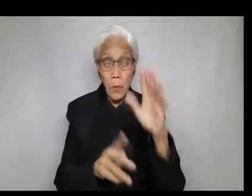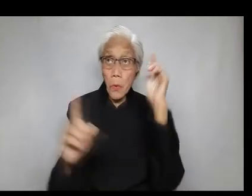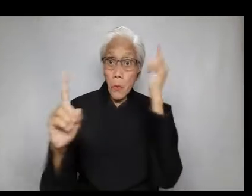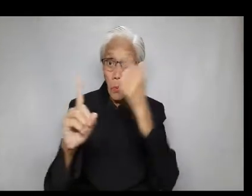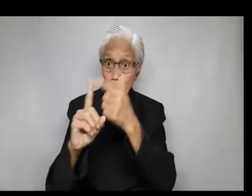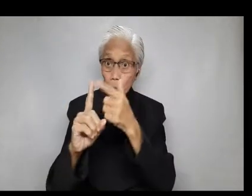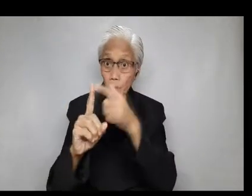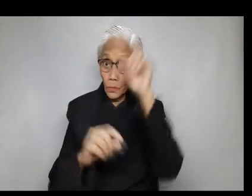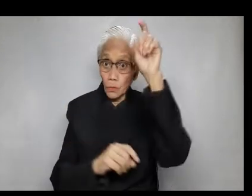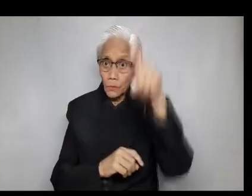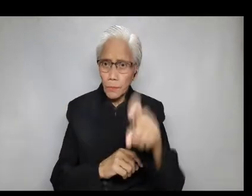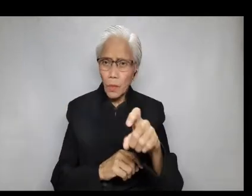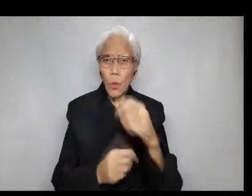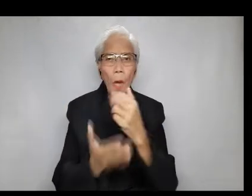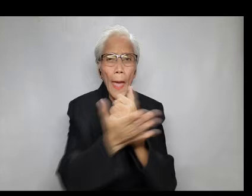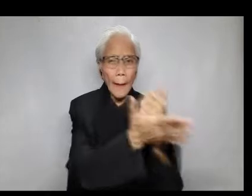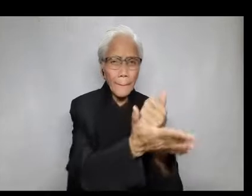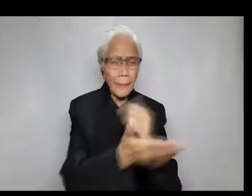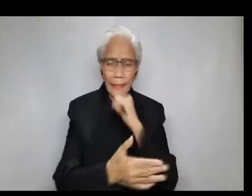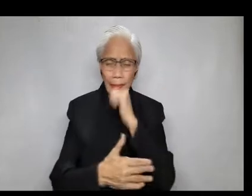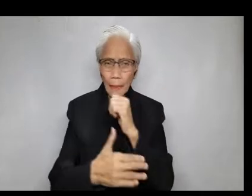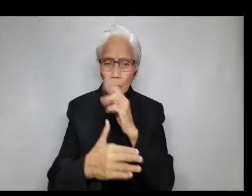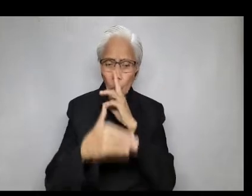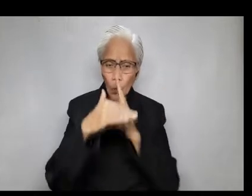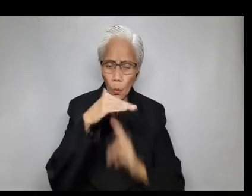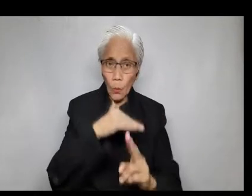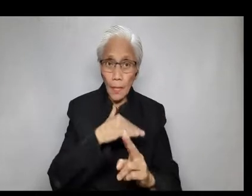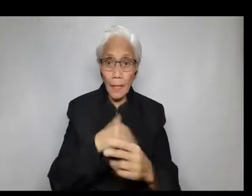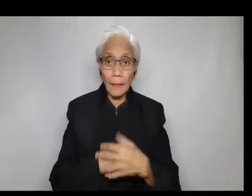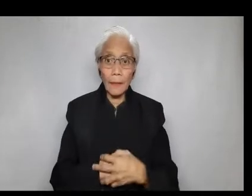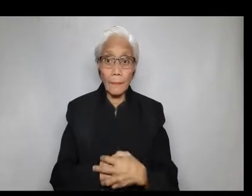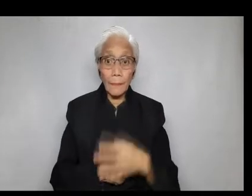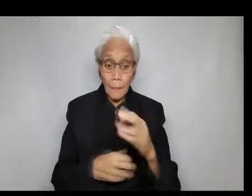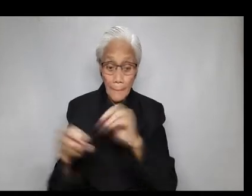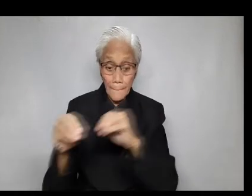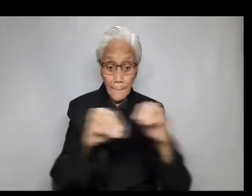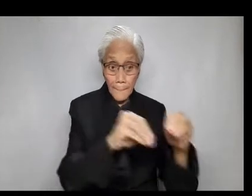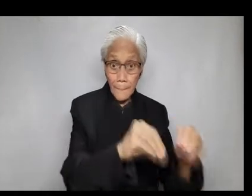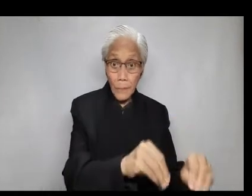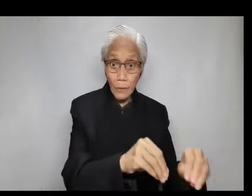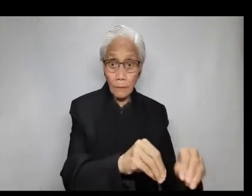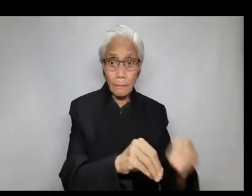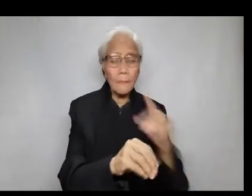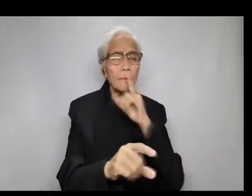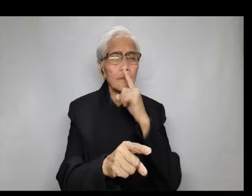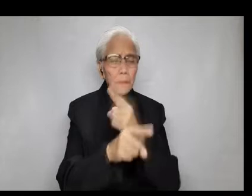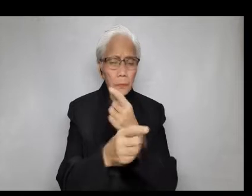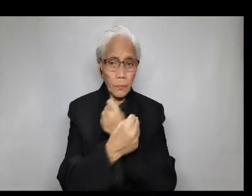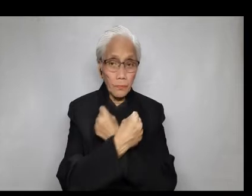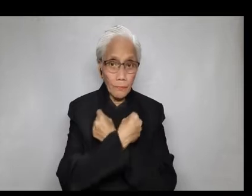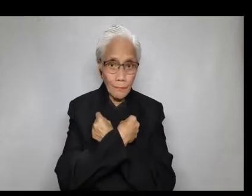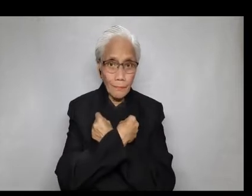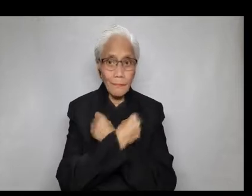watch your motives. Your goal should be to help, not to humiliate. Put